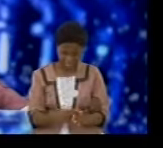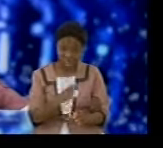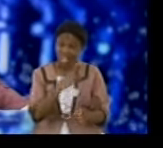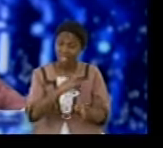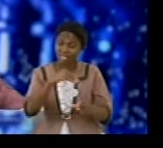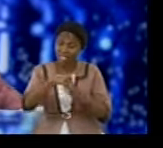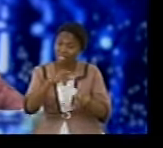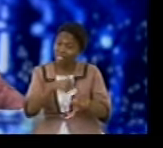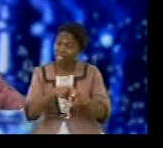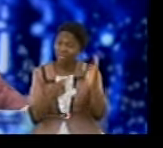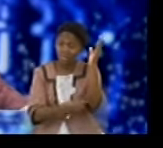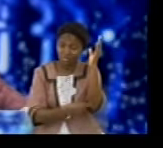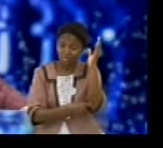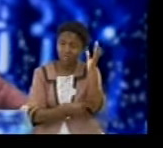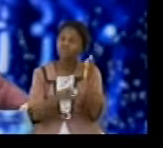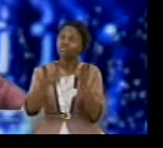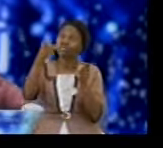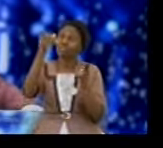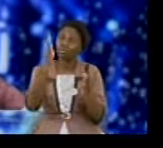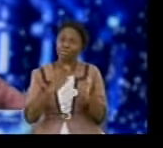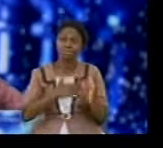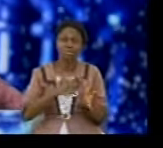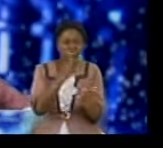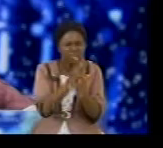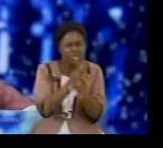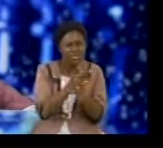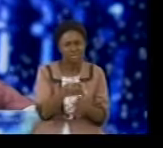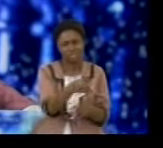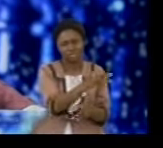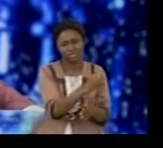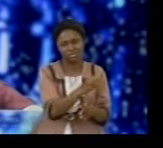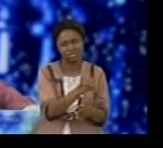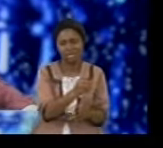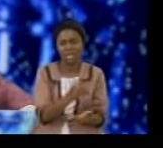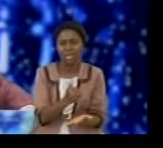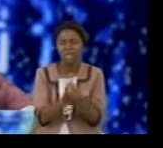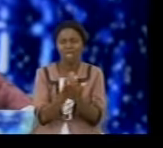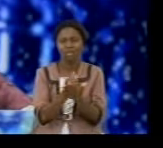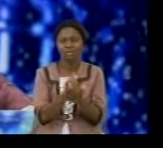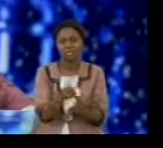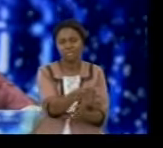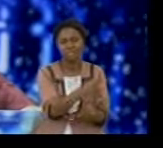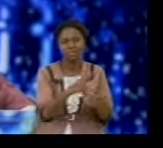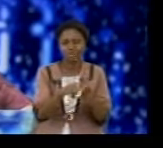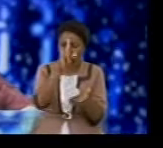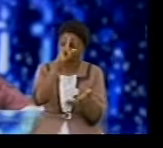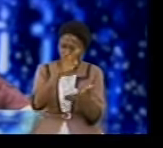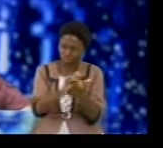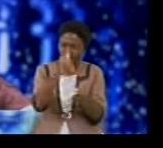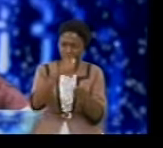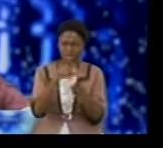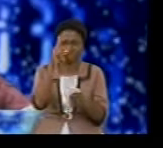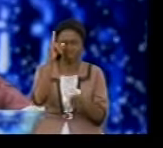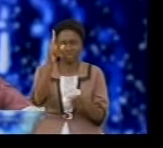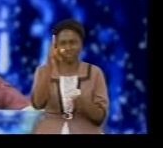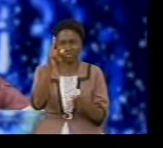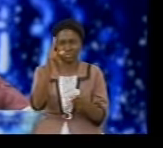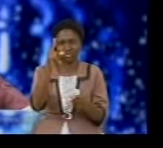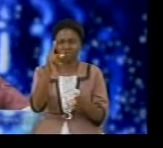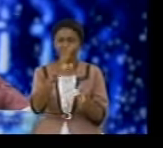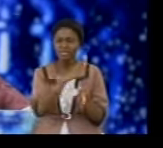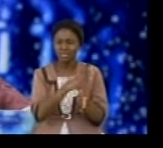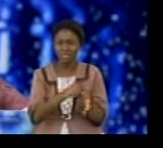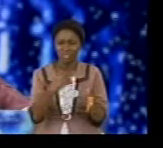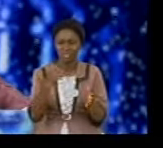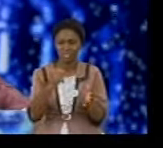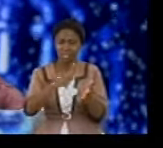keep them. And keep them looking unto you and trusting in you. That everywhere they be, Lord God, that the evidence that they belong to